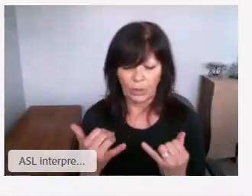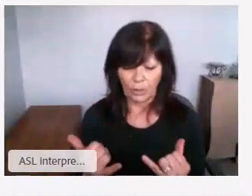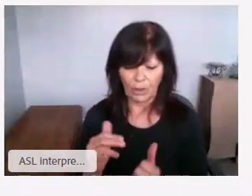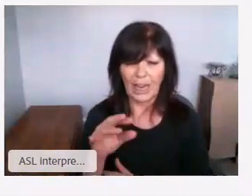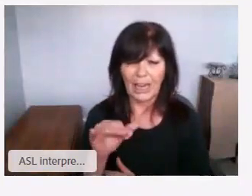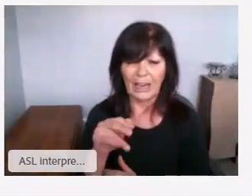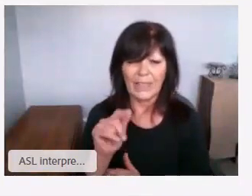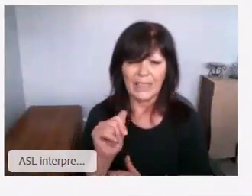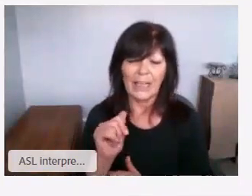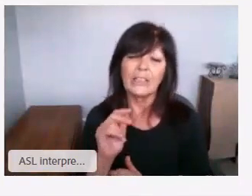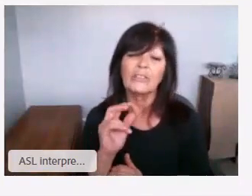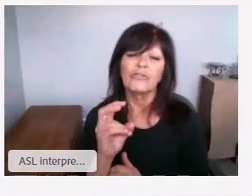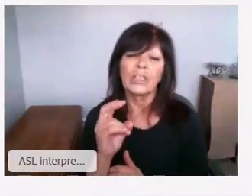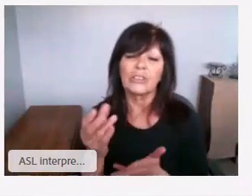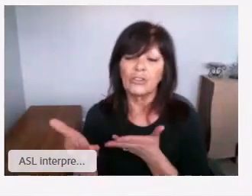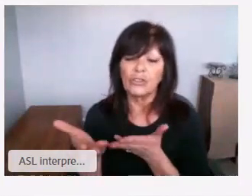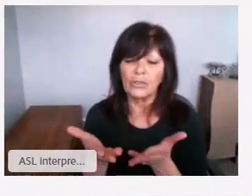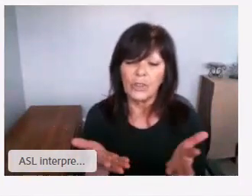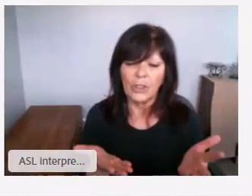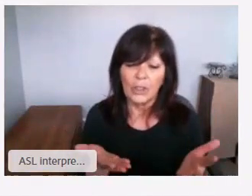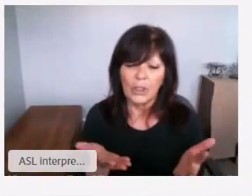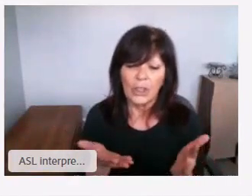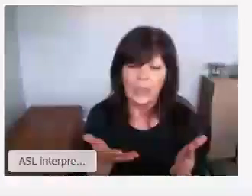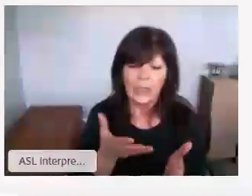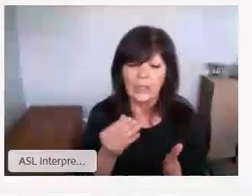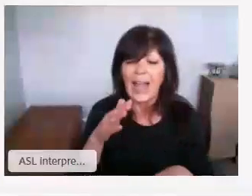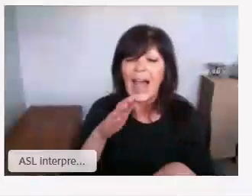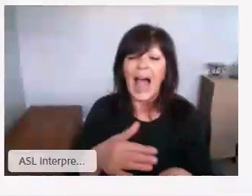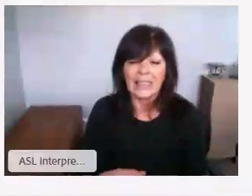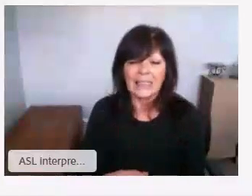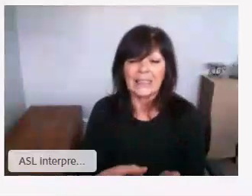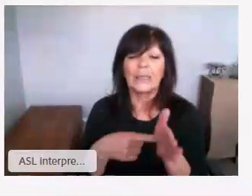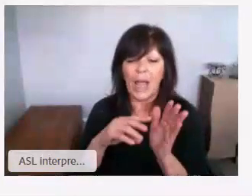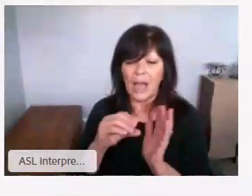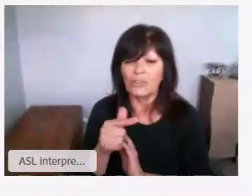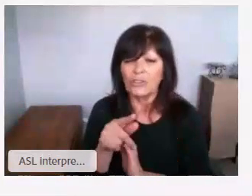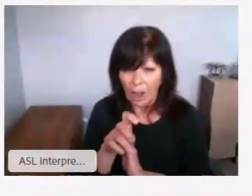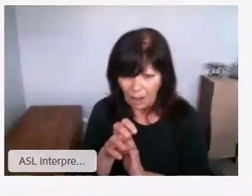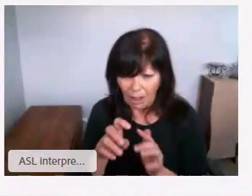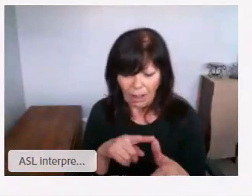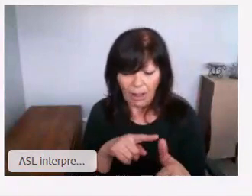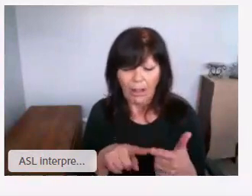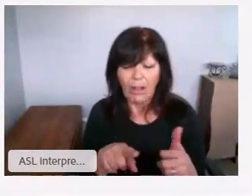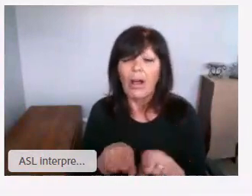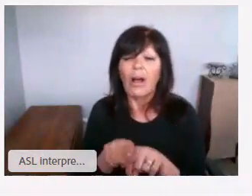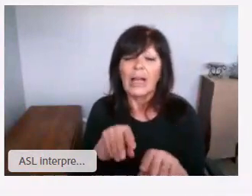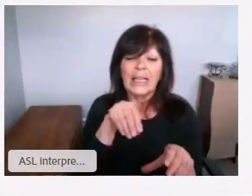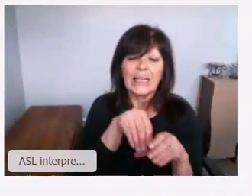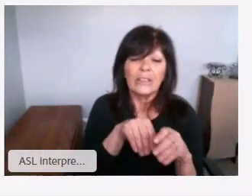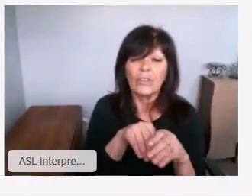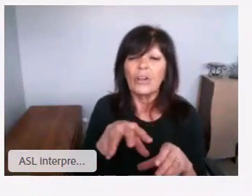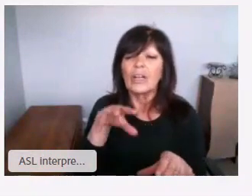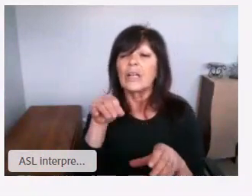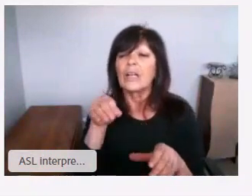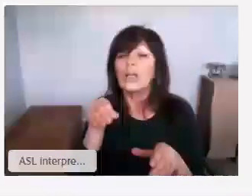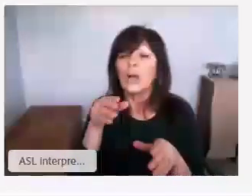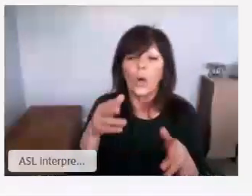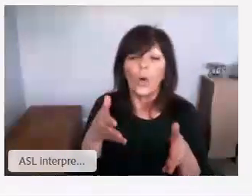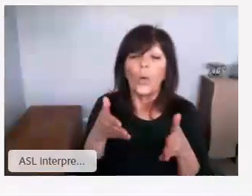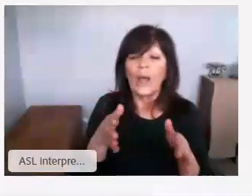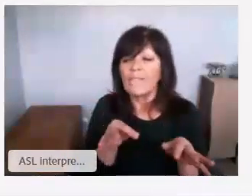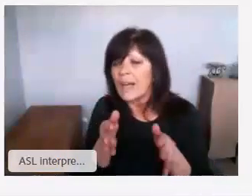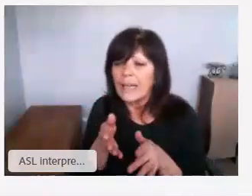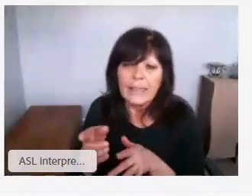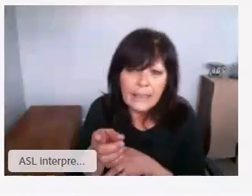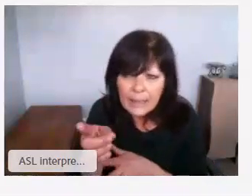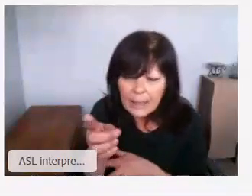service through an on-demand shuttle. We'll also have indoor and outdoor wayfinding components of the project and